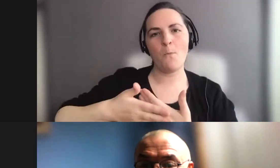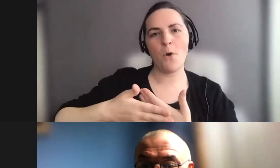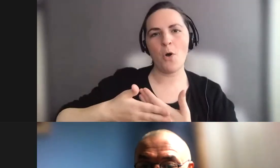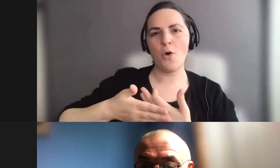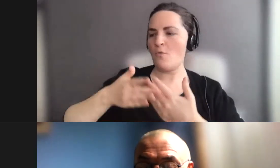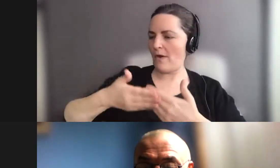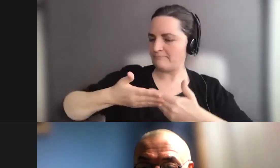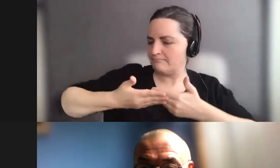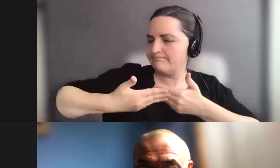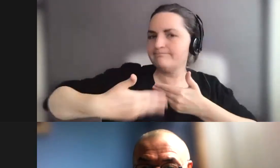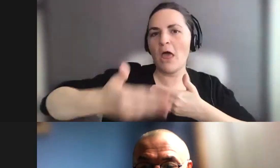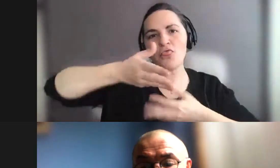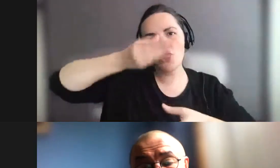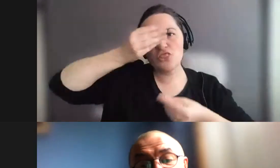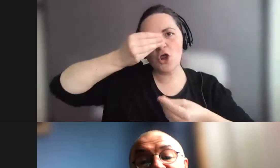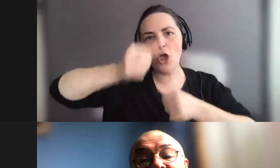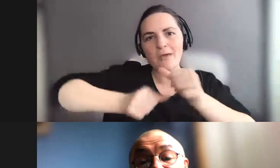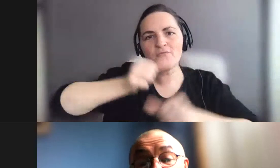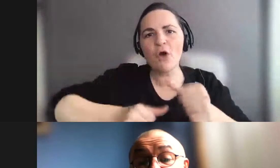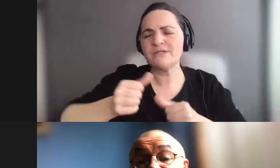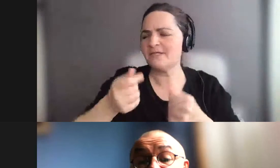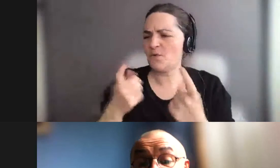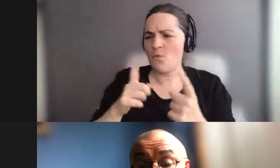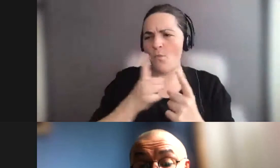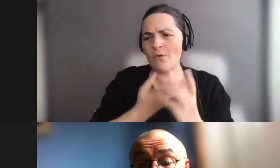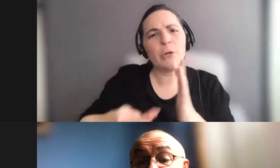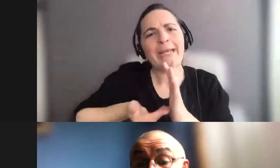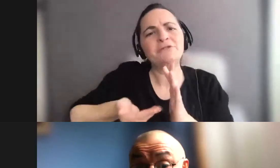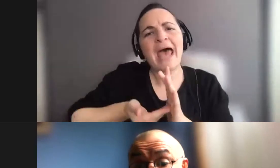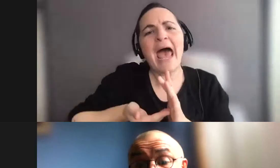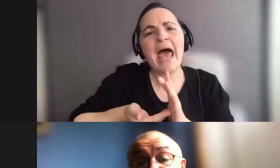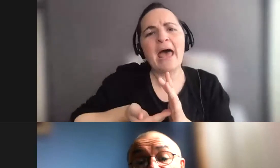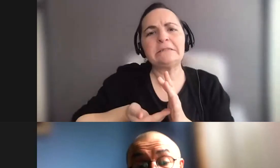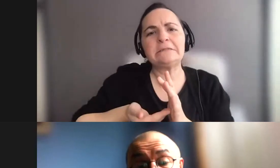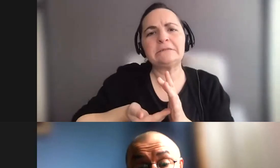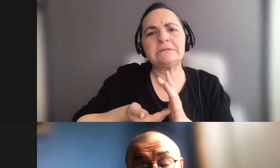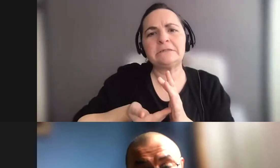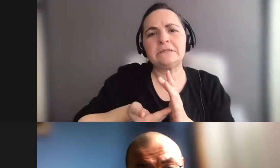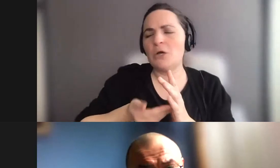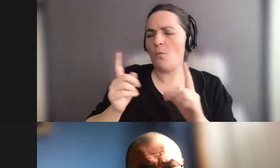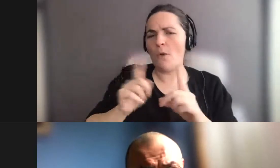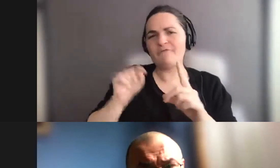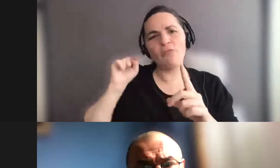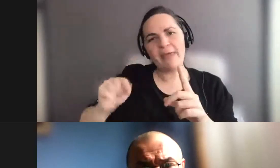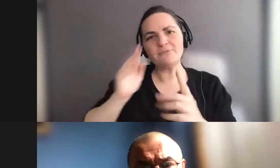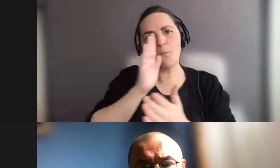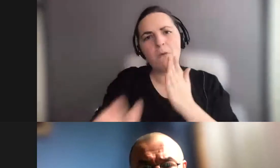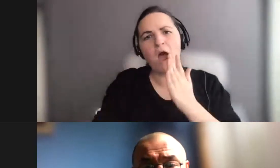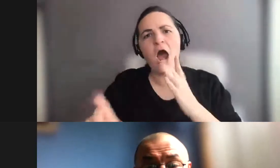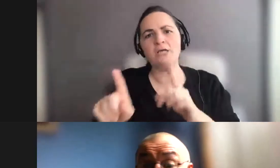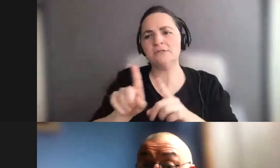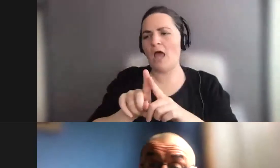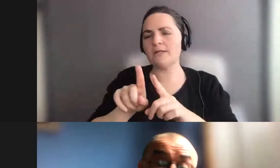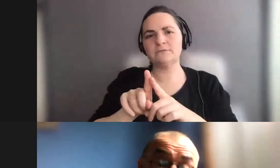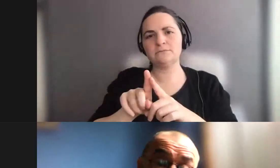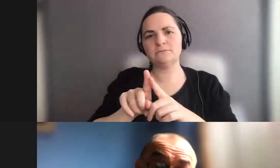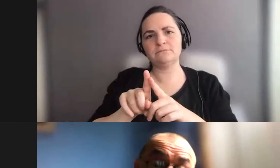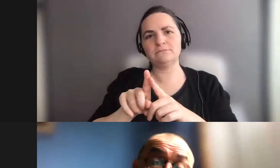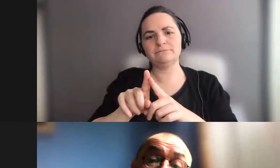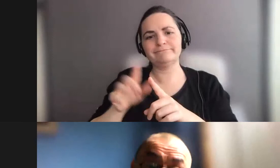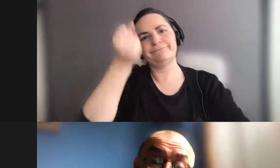learning student to enable them to succeed and to pass their driving test? That's formative assessment, and